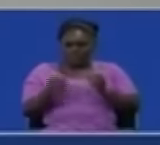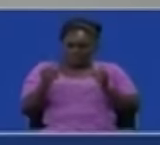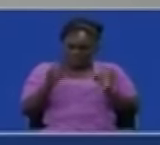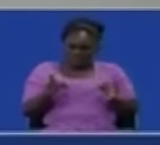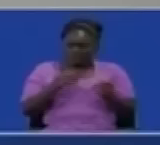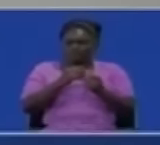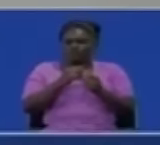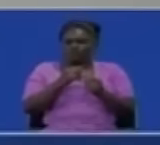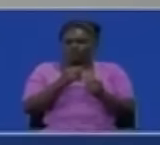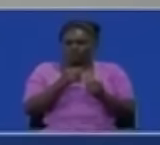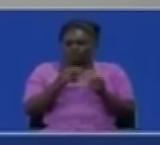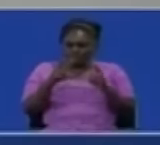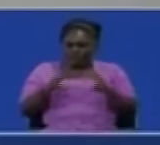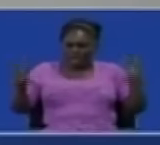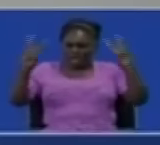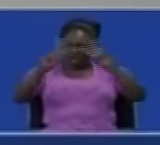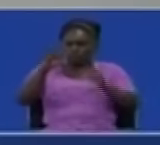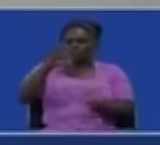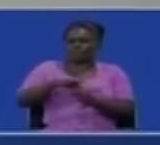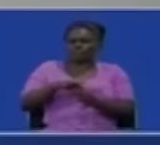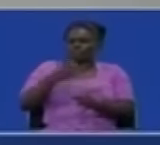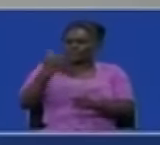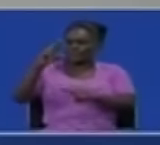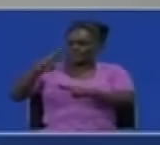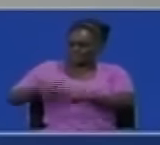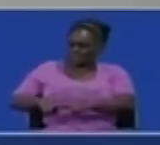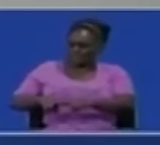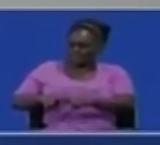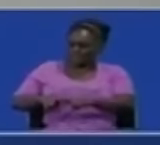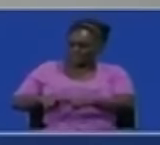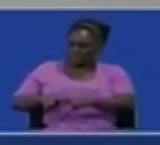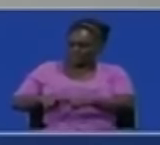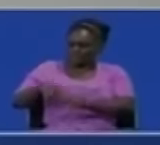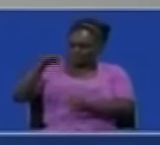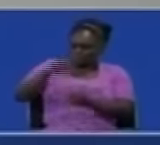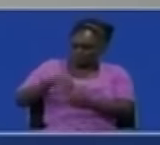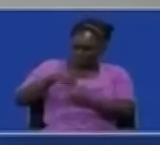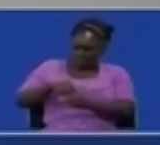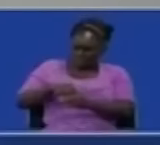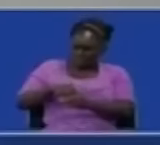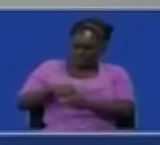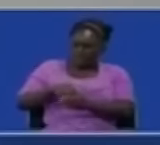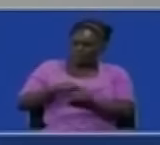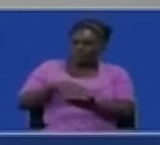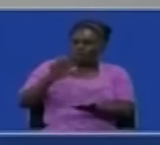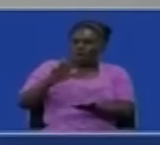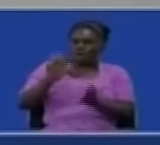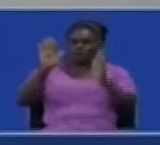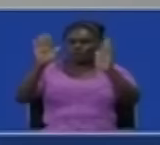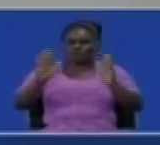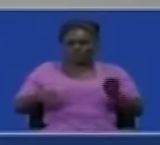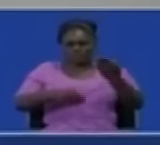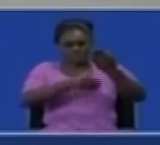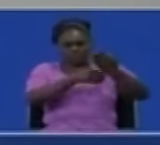treasure elections, I believe that we should sit down and be able to invest in the necessary backups that should